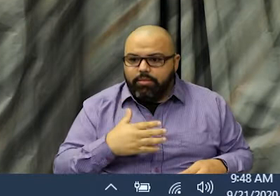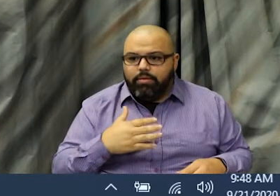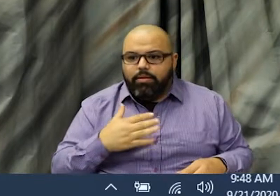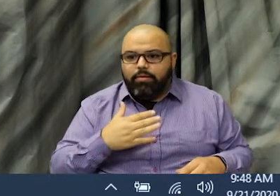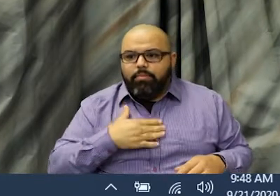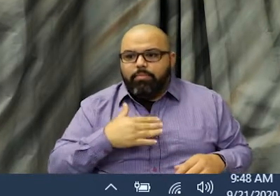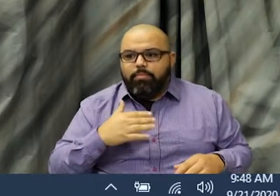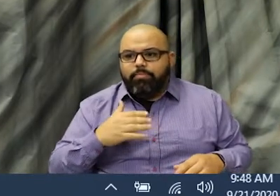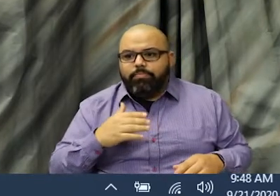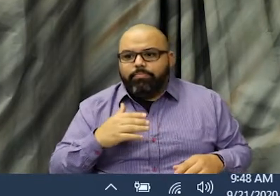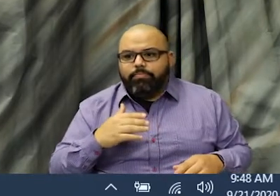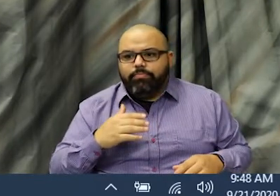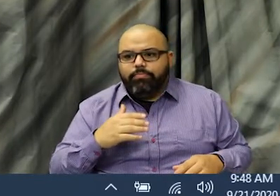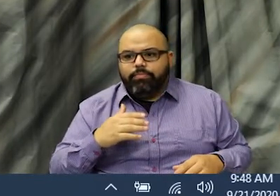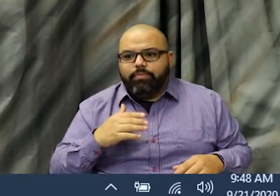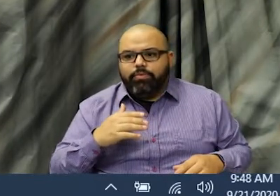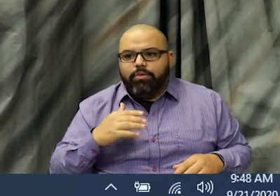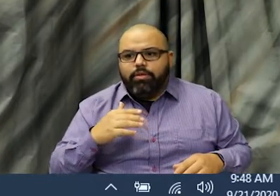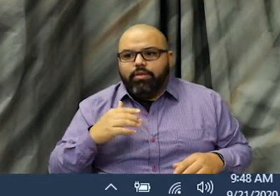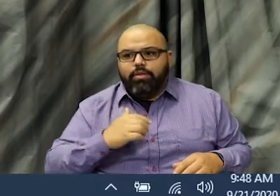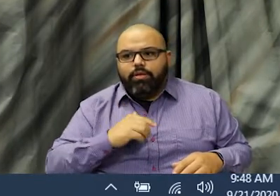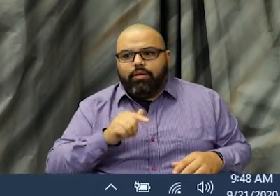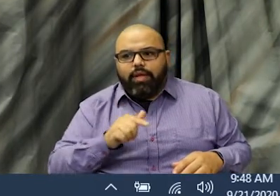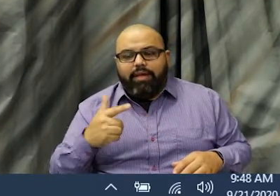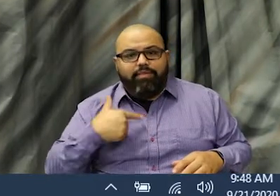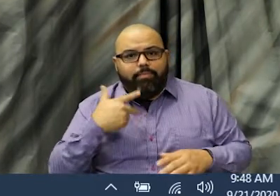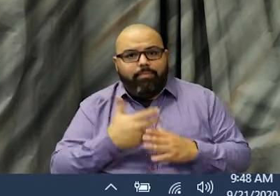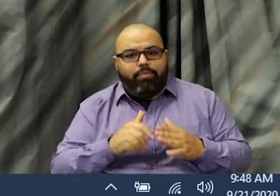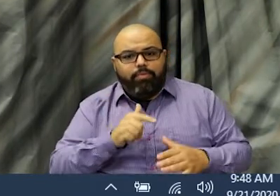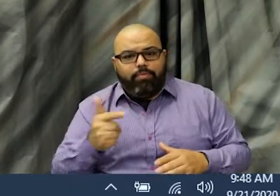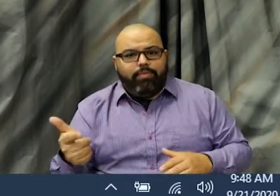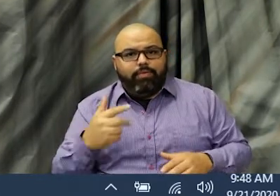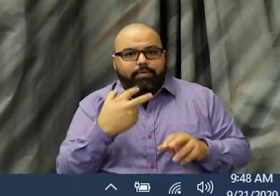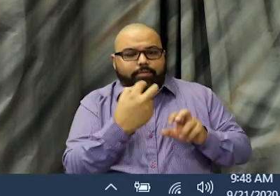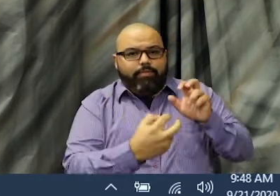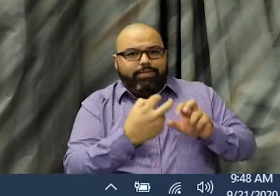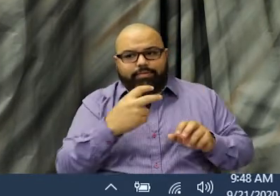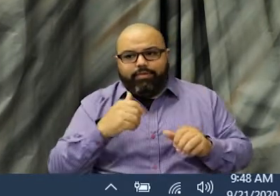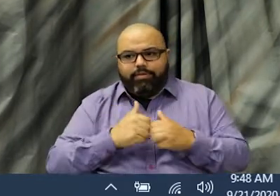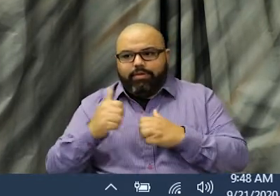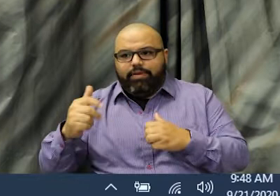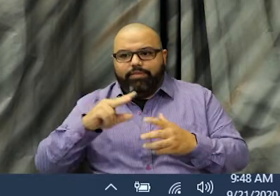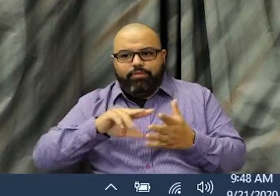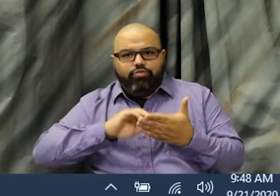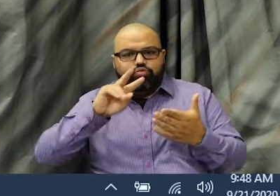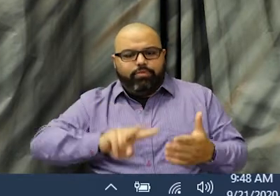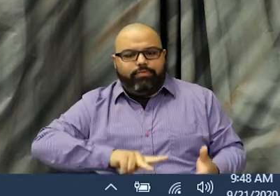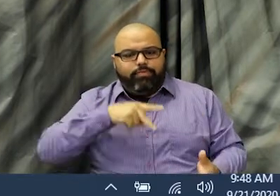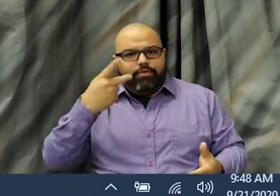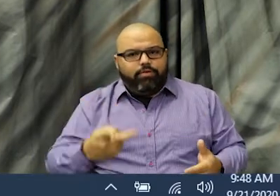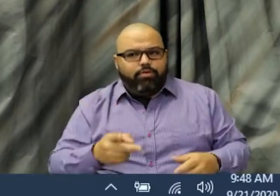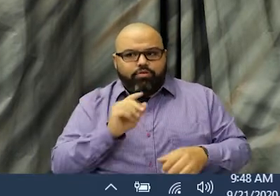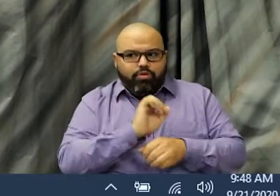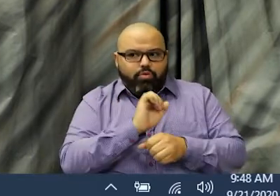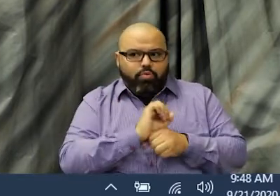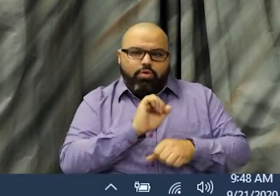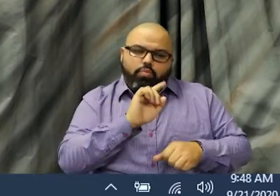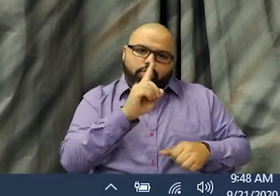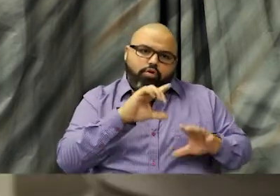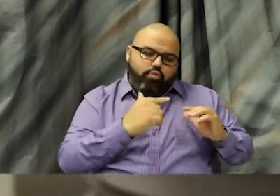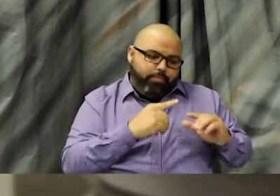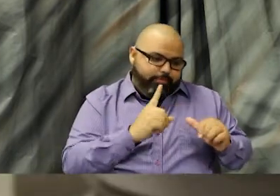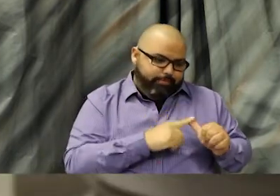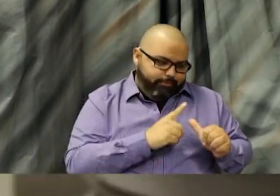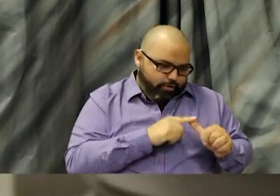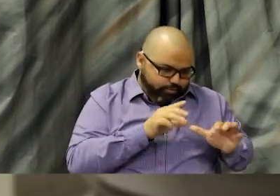said, the alternating approach is having students kind of flip around. So you're going to work with one